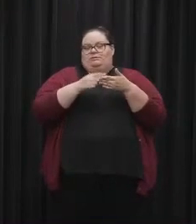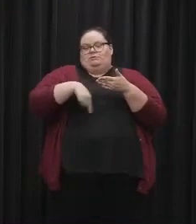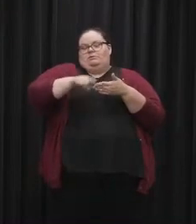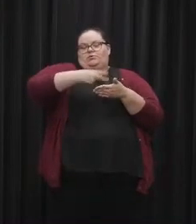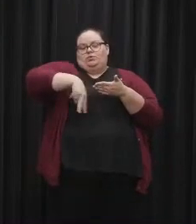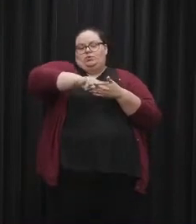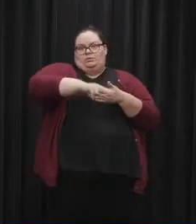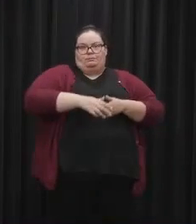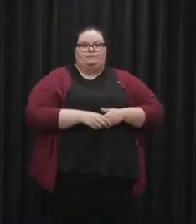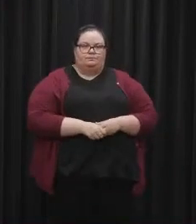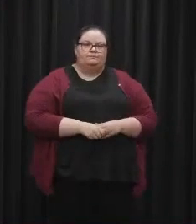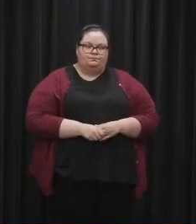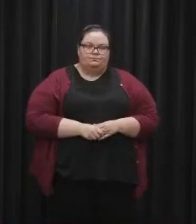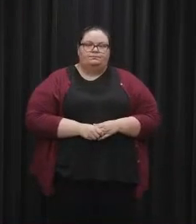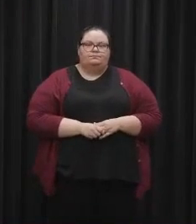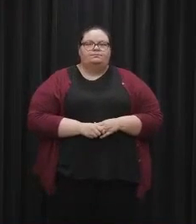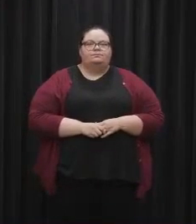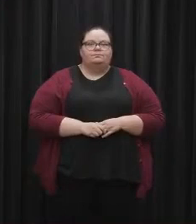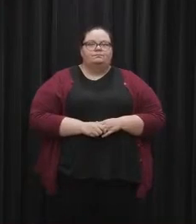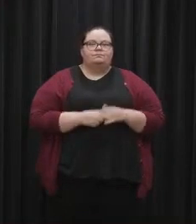that.